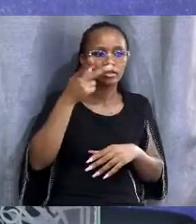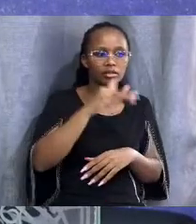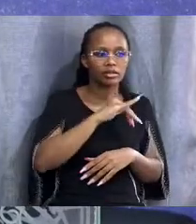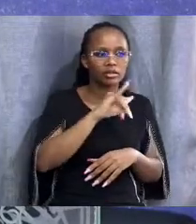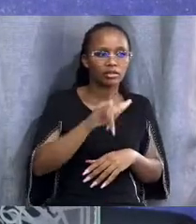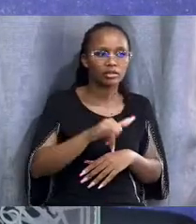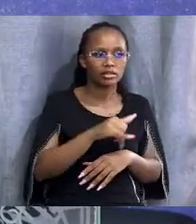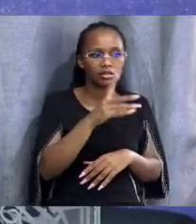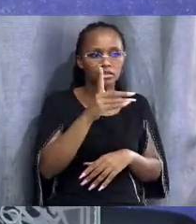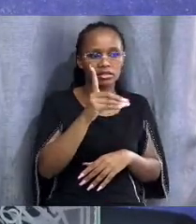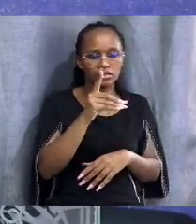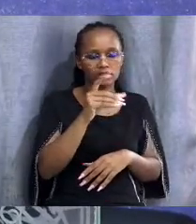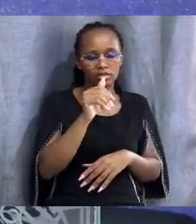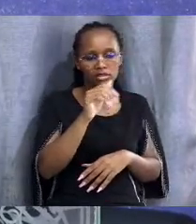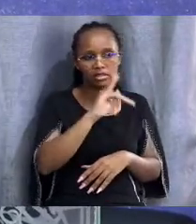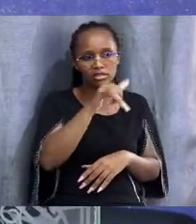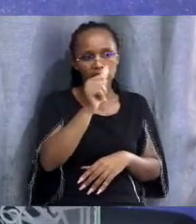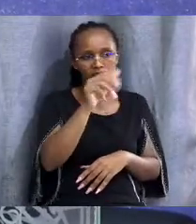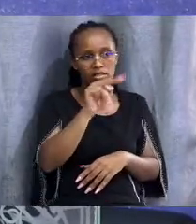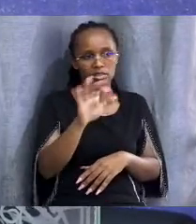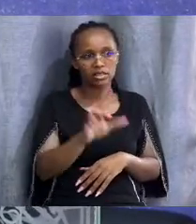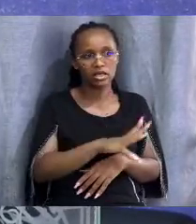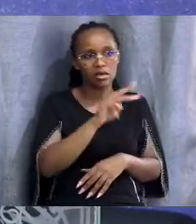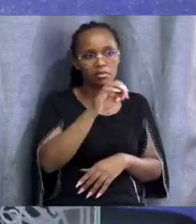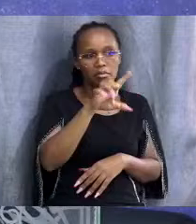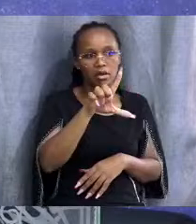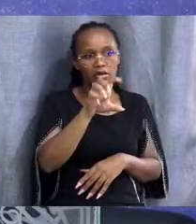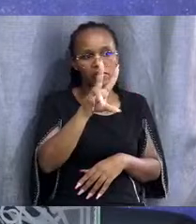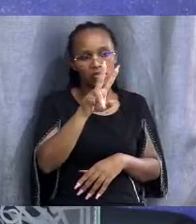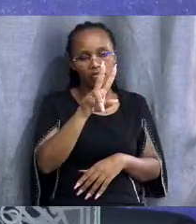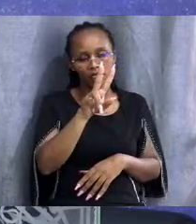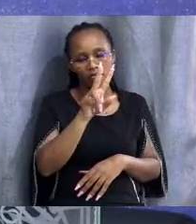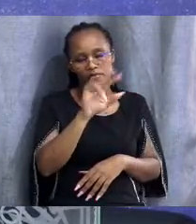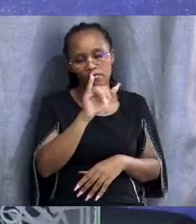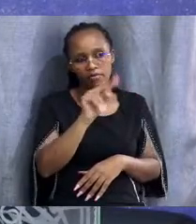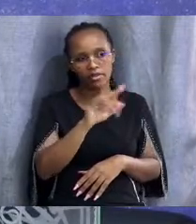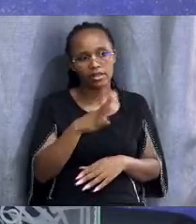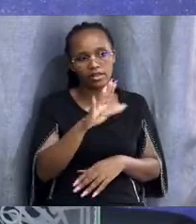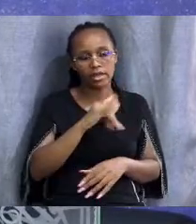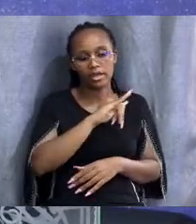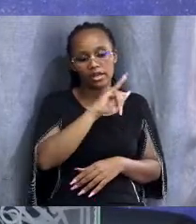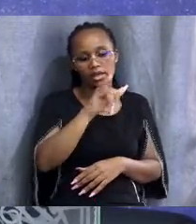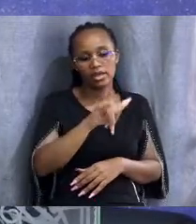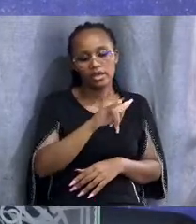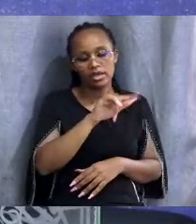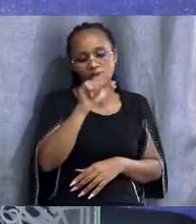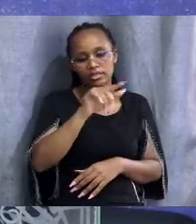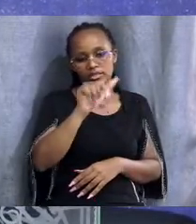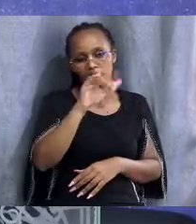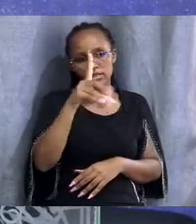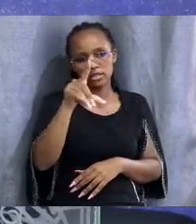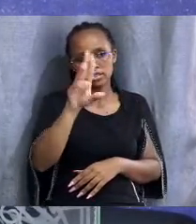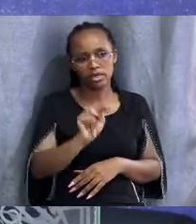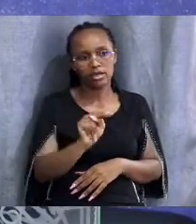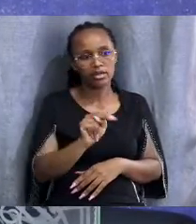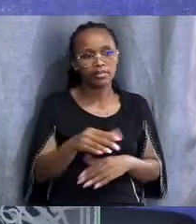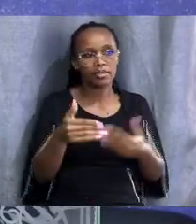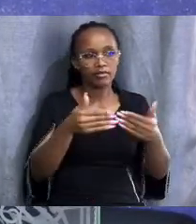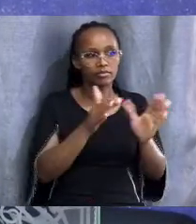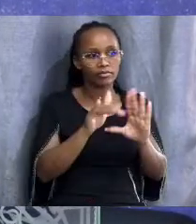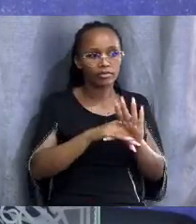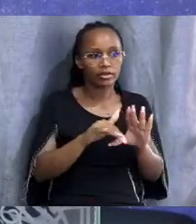Jed Kamunya Muriithi, Melvin Njoroge, and Zaiden Mikeli, the family